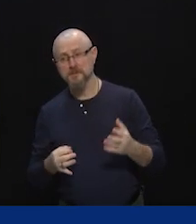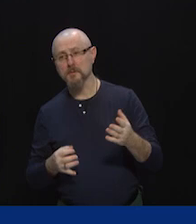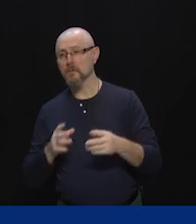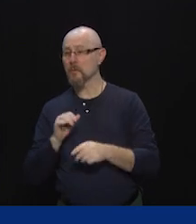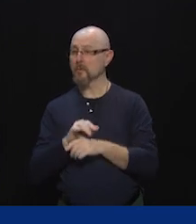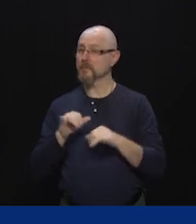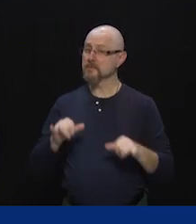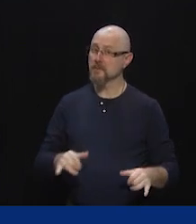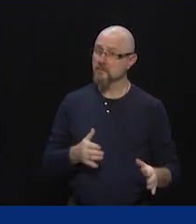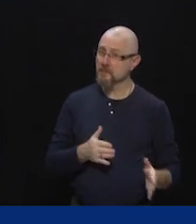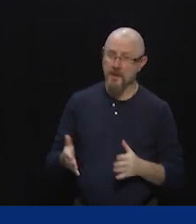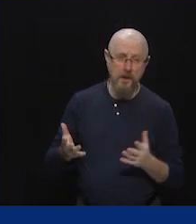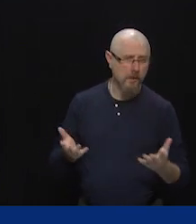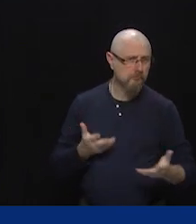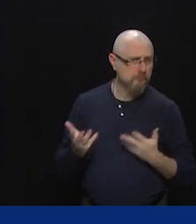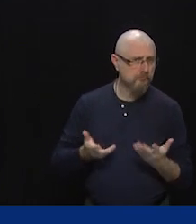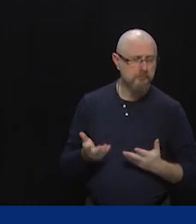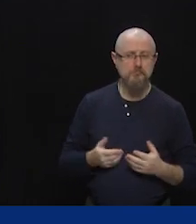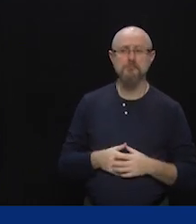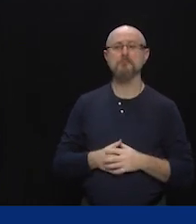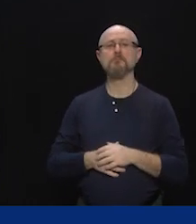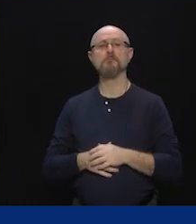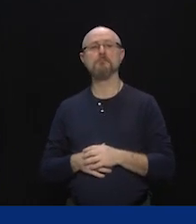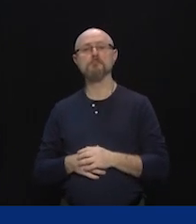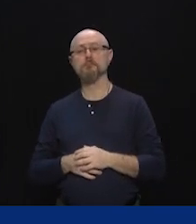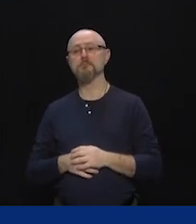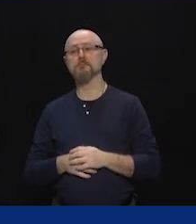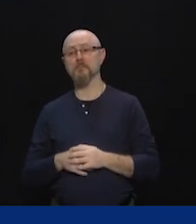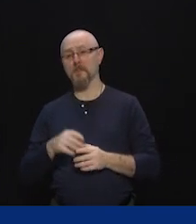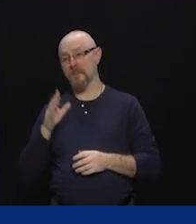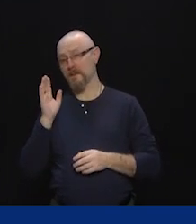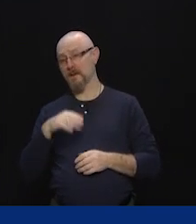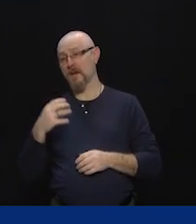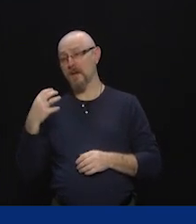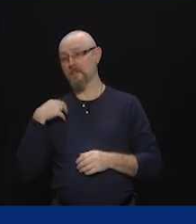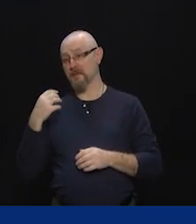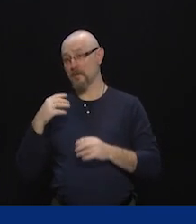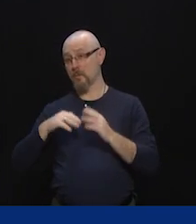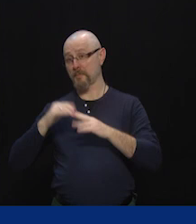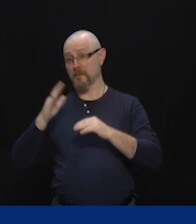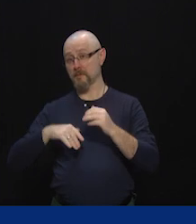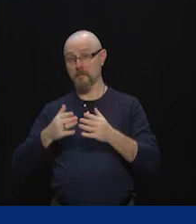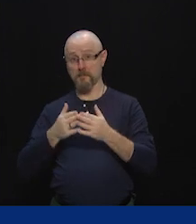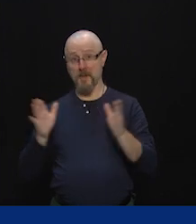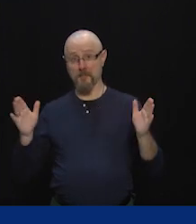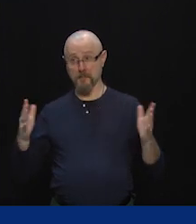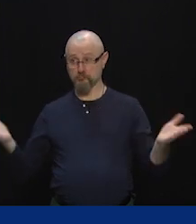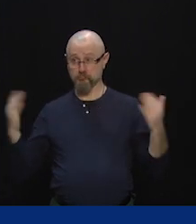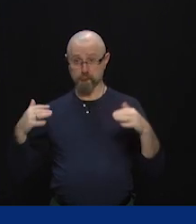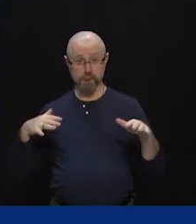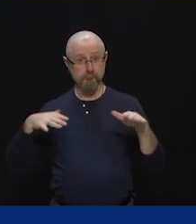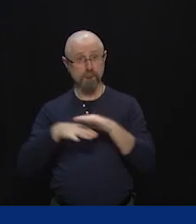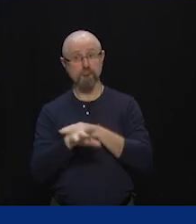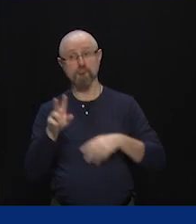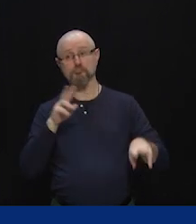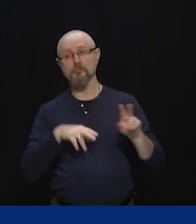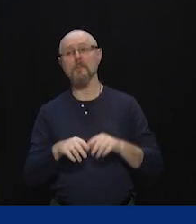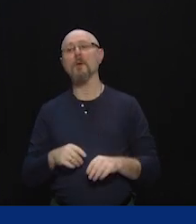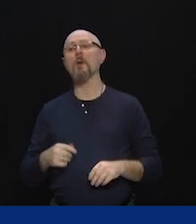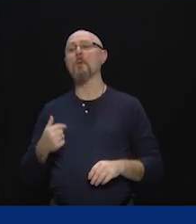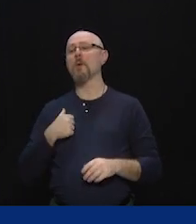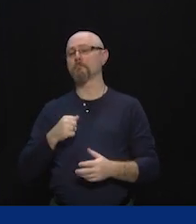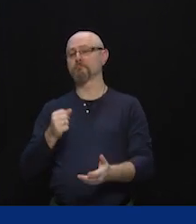And do you plan to keep the Capitol open to the public for session? Well, right now, what I granted the authority for